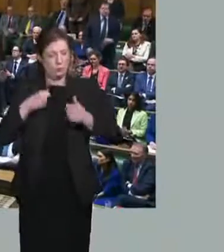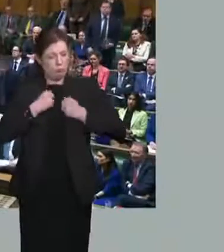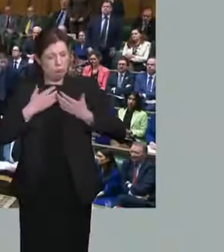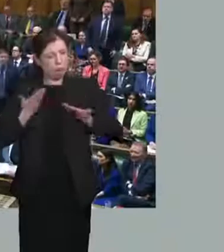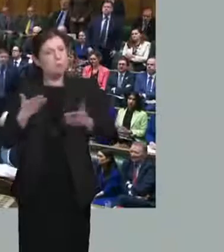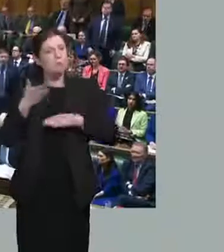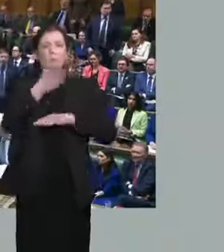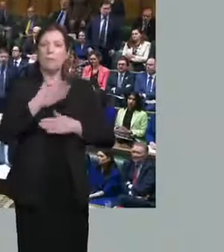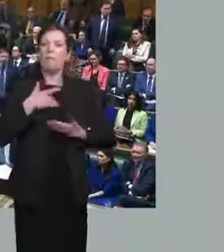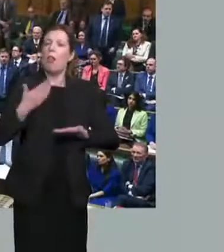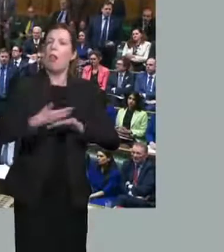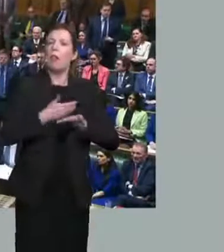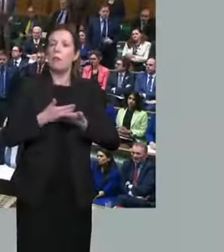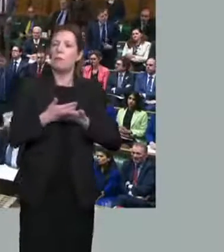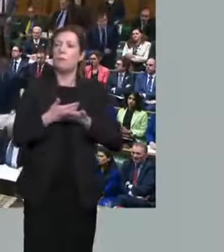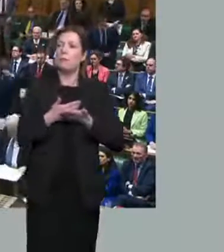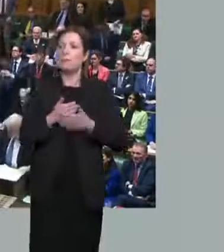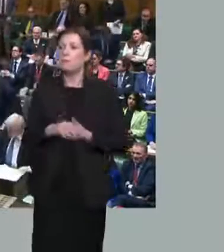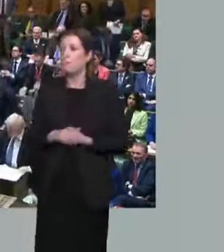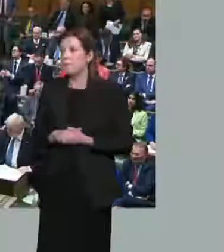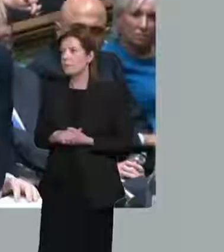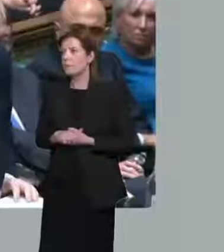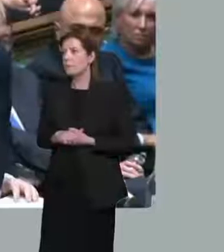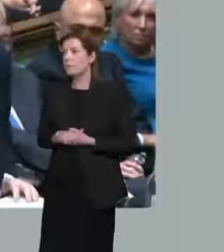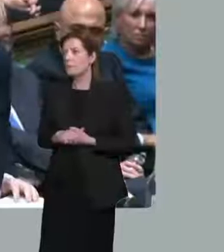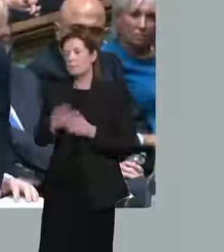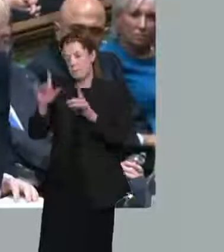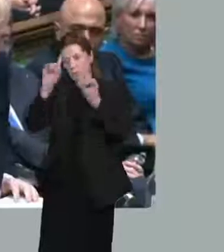Minister. Well, Mr. Speaker, I think that our